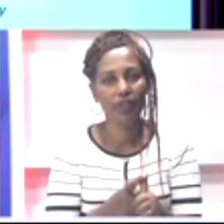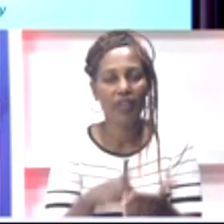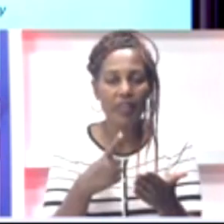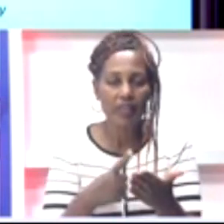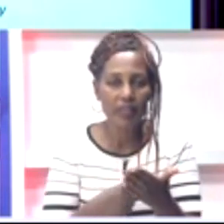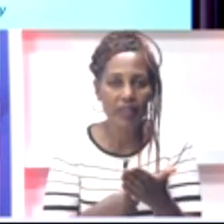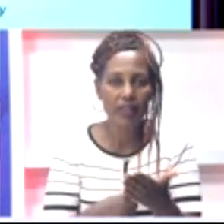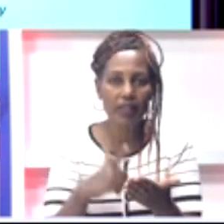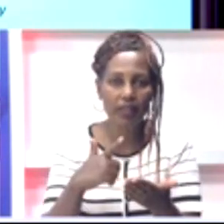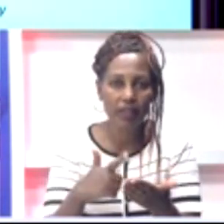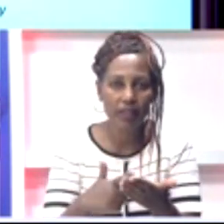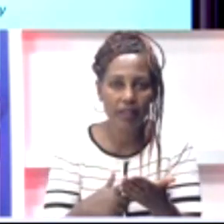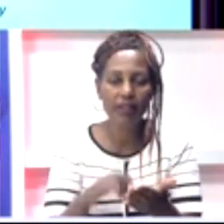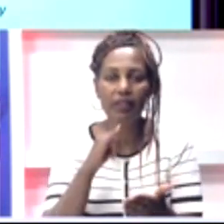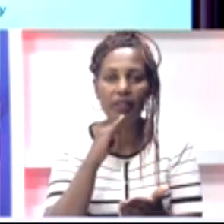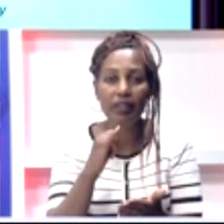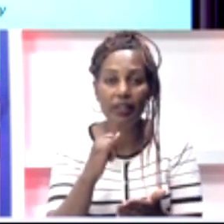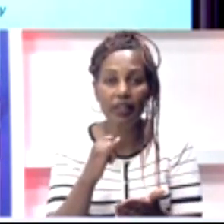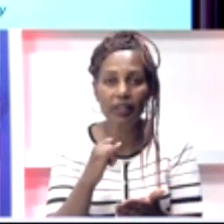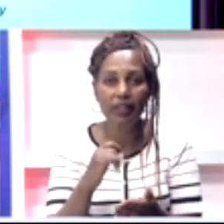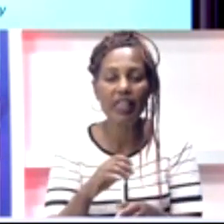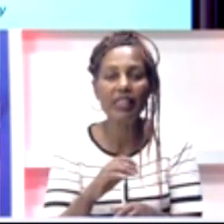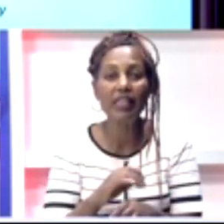lessons will certainly help us.